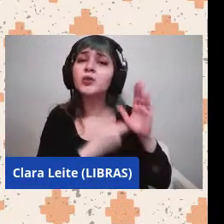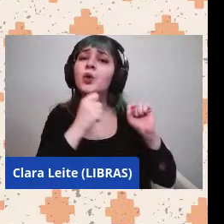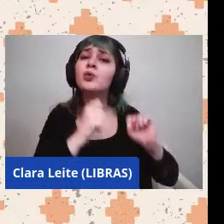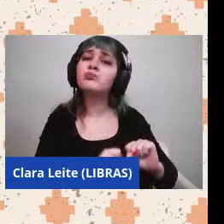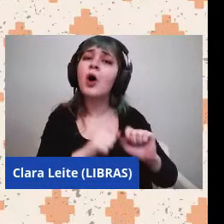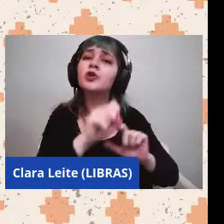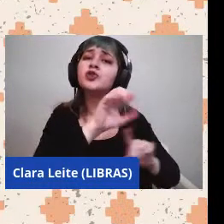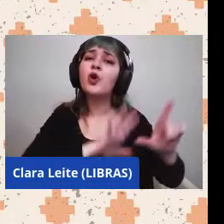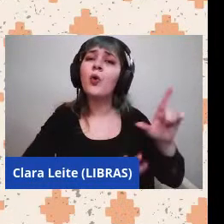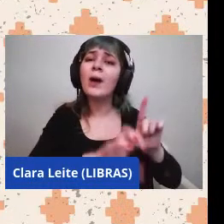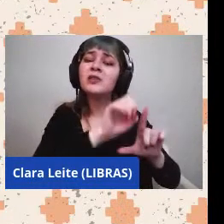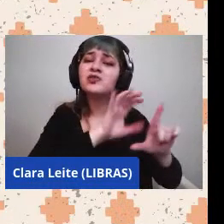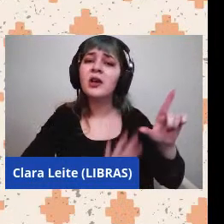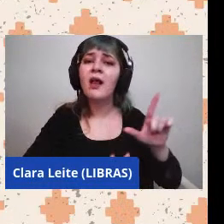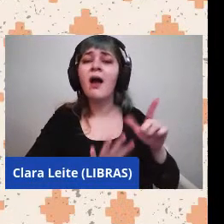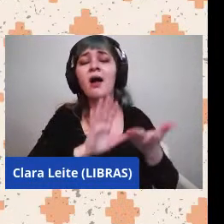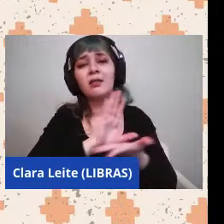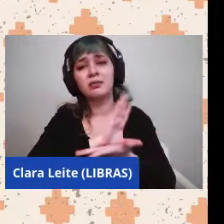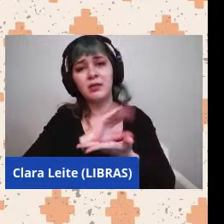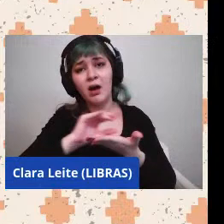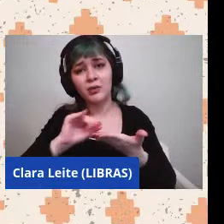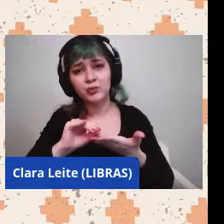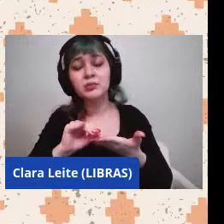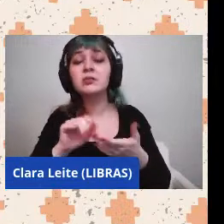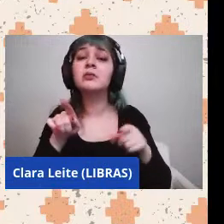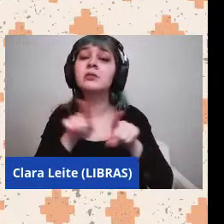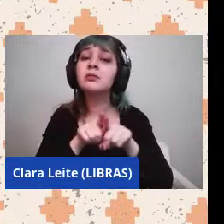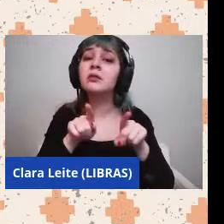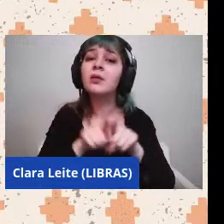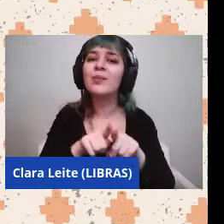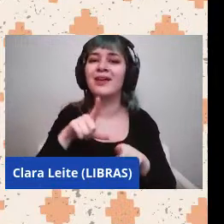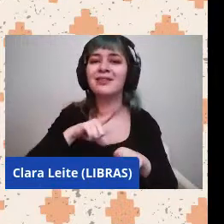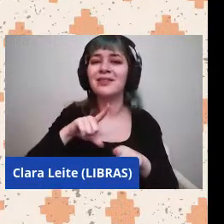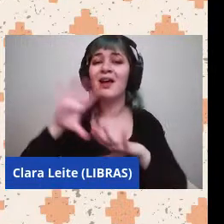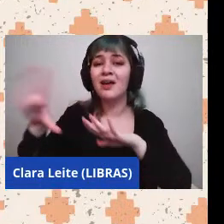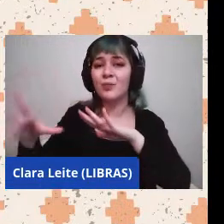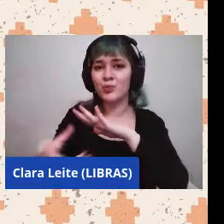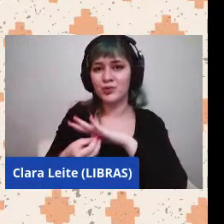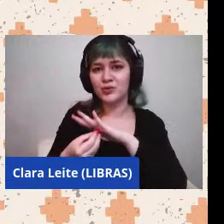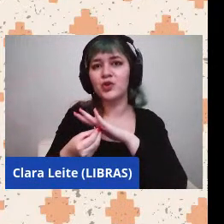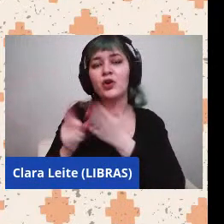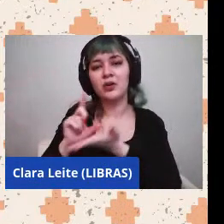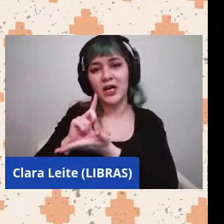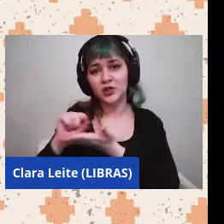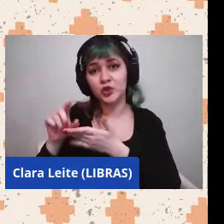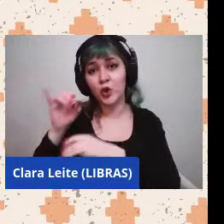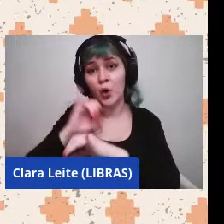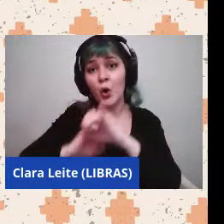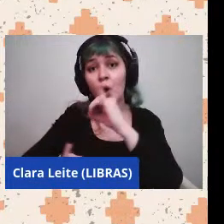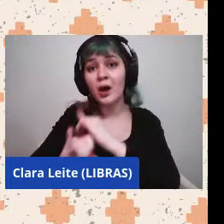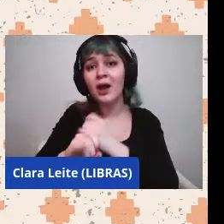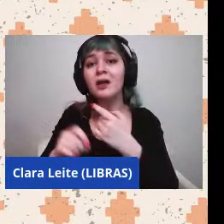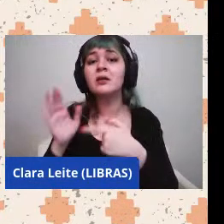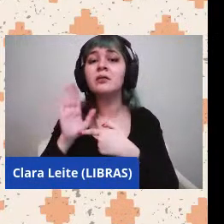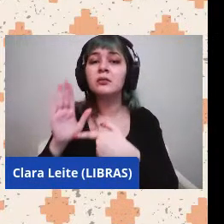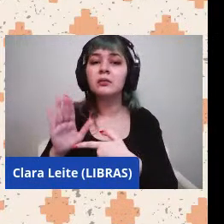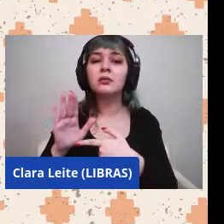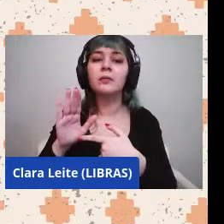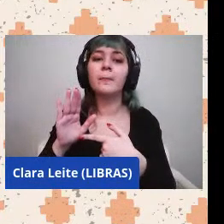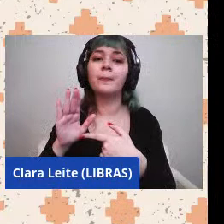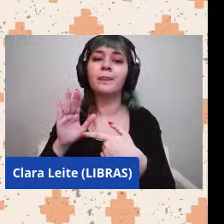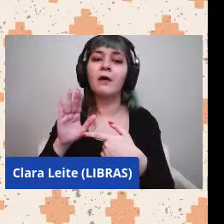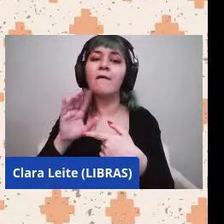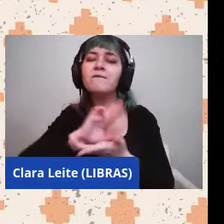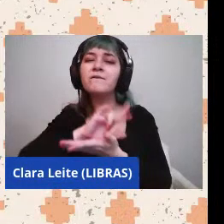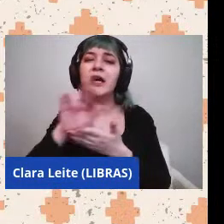data. AERA also has an online paper repository because sharing early versioning of work